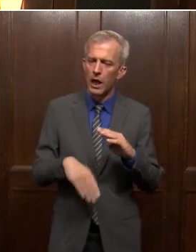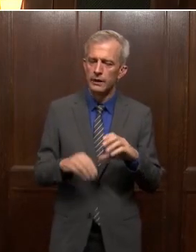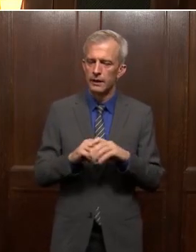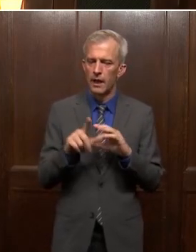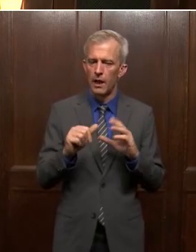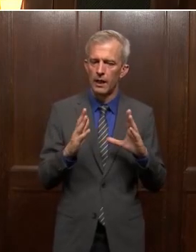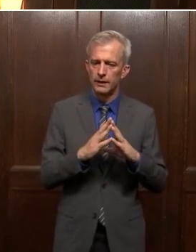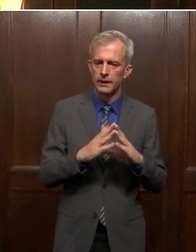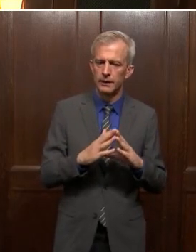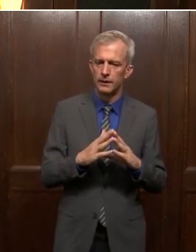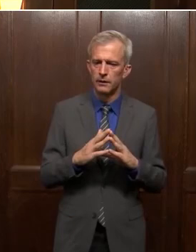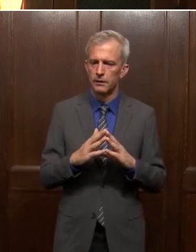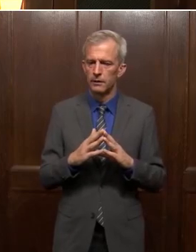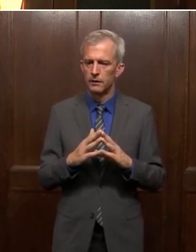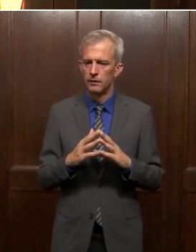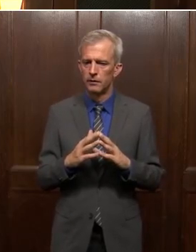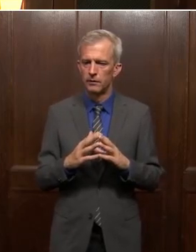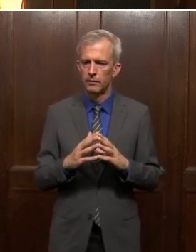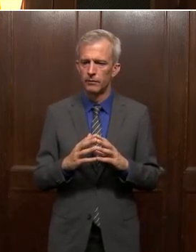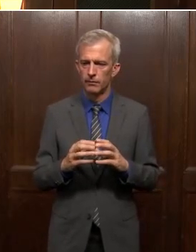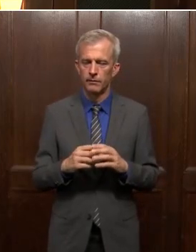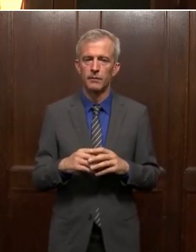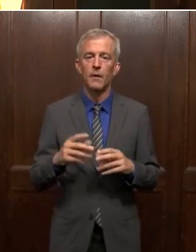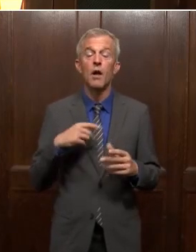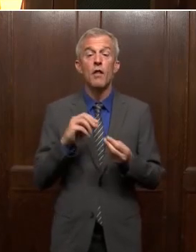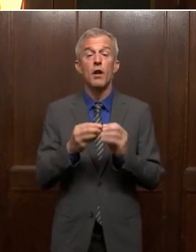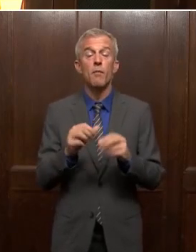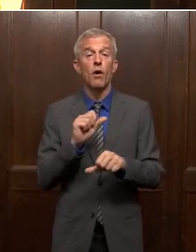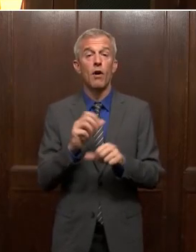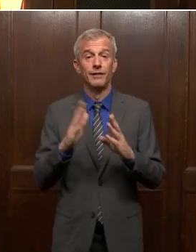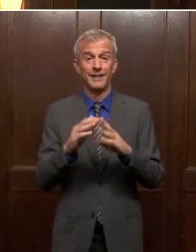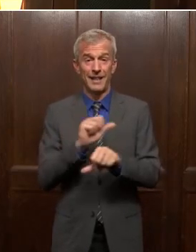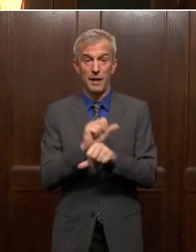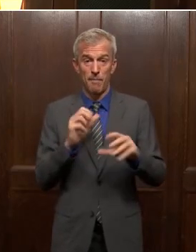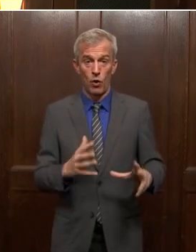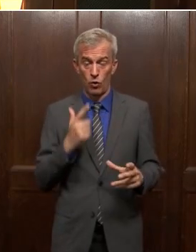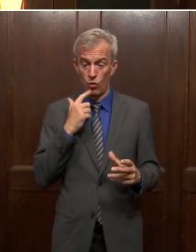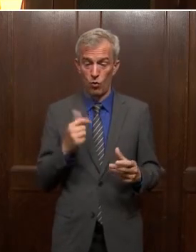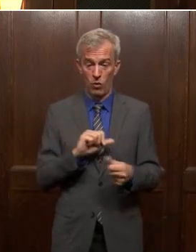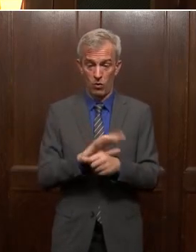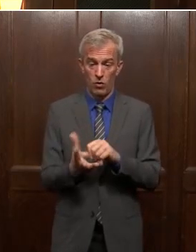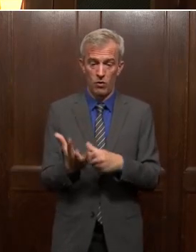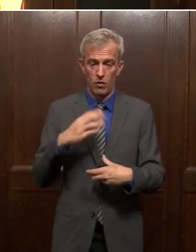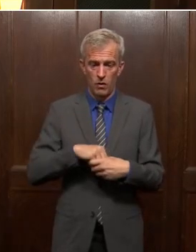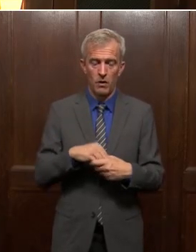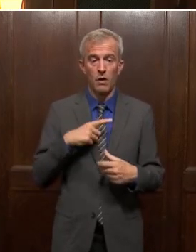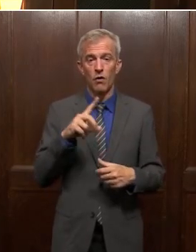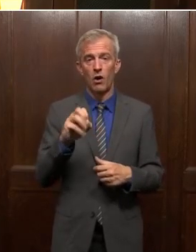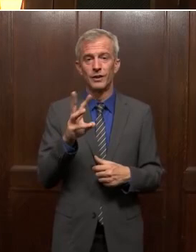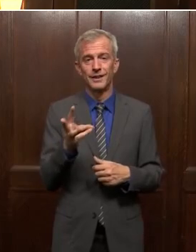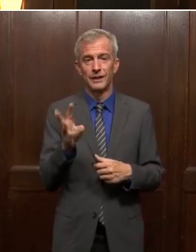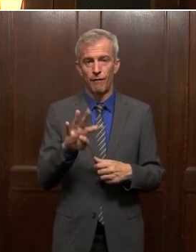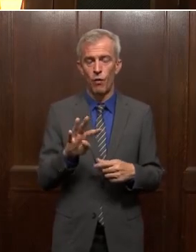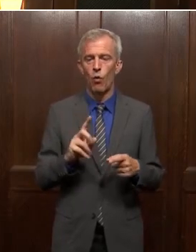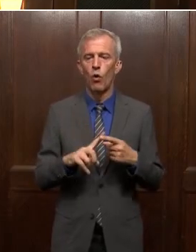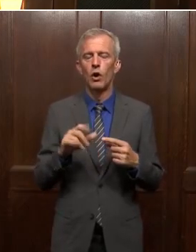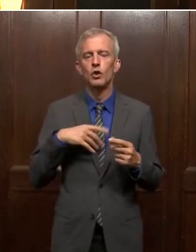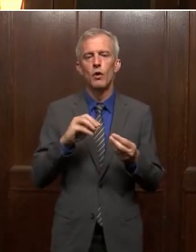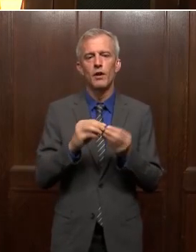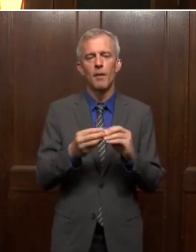that we have the number of employees, and the number of employees that have tested positive for the city of Los Angeles is now 164.